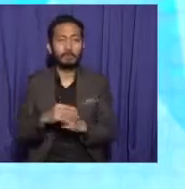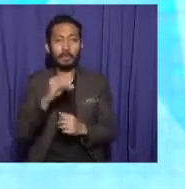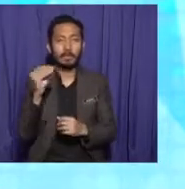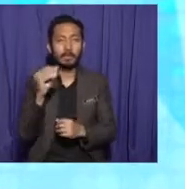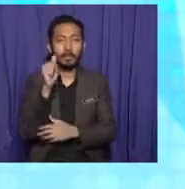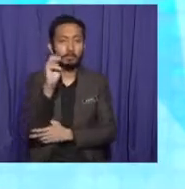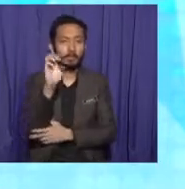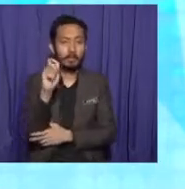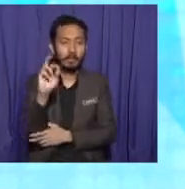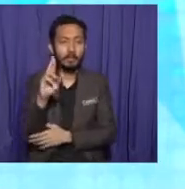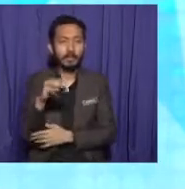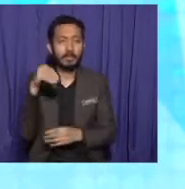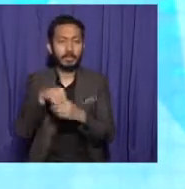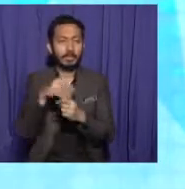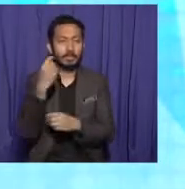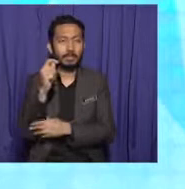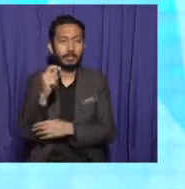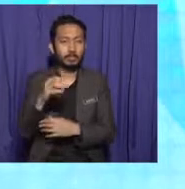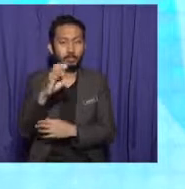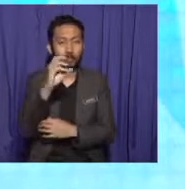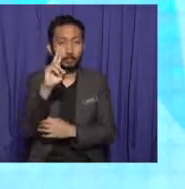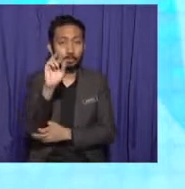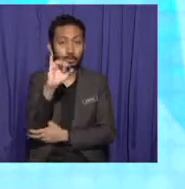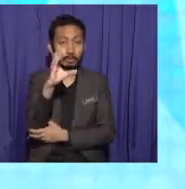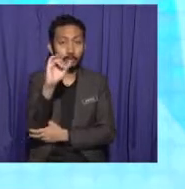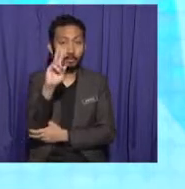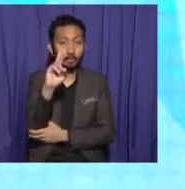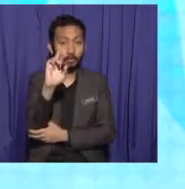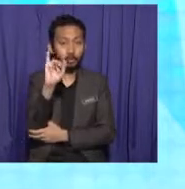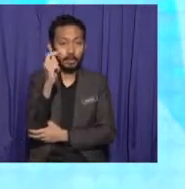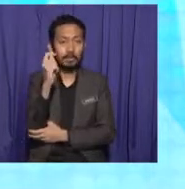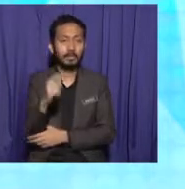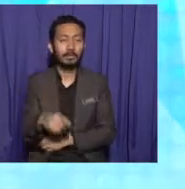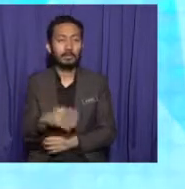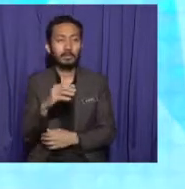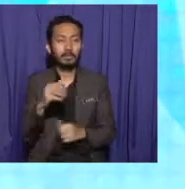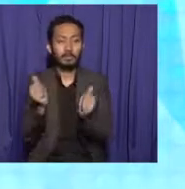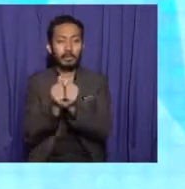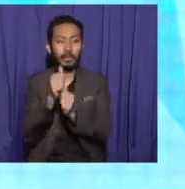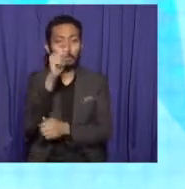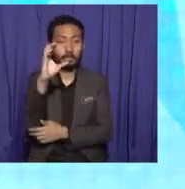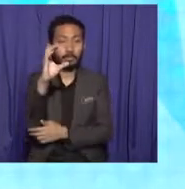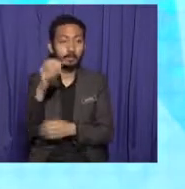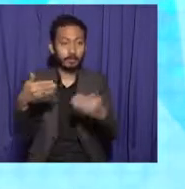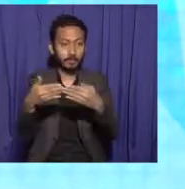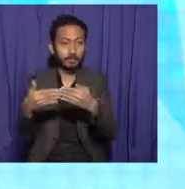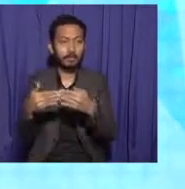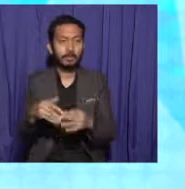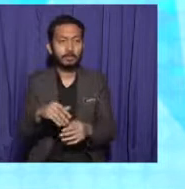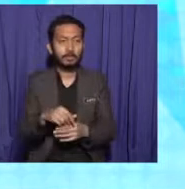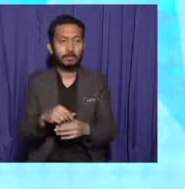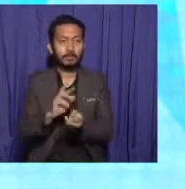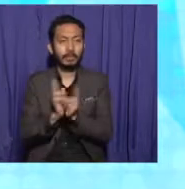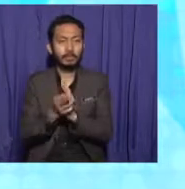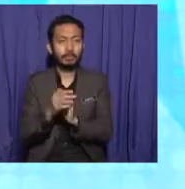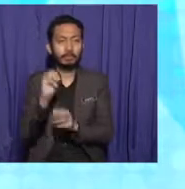both meters are the same. This shows that when an AC is supplied to a resistor, the voltage and current